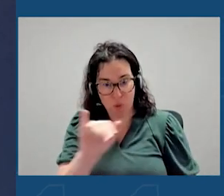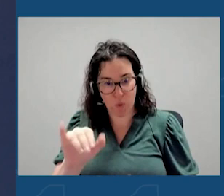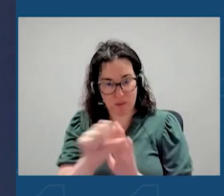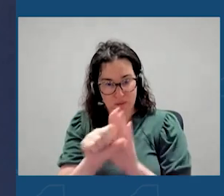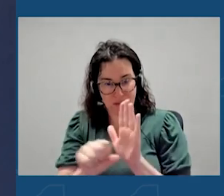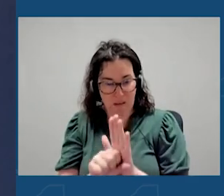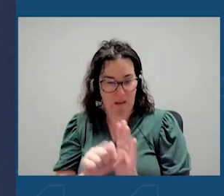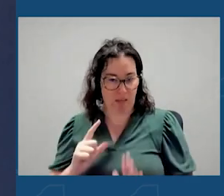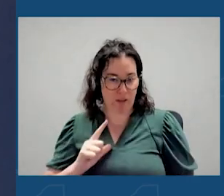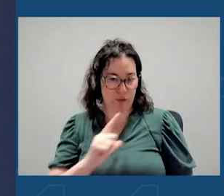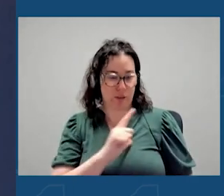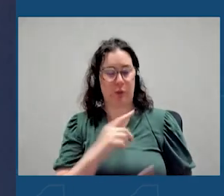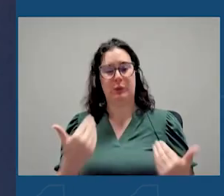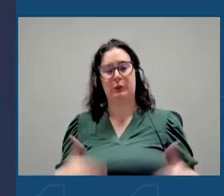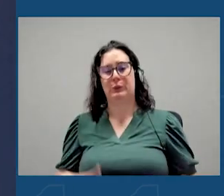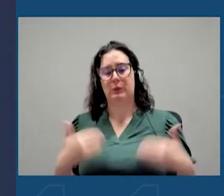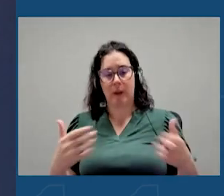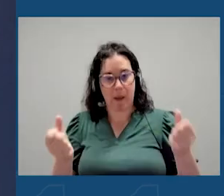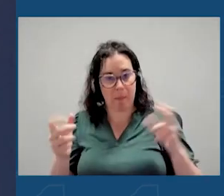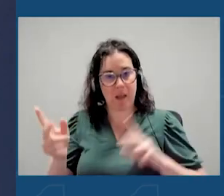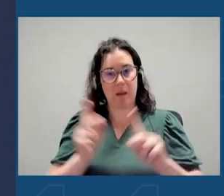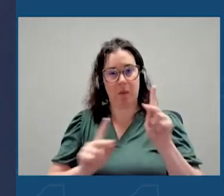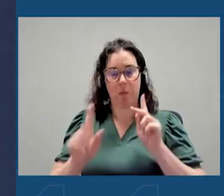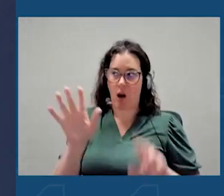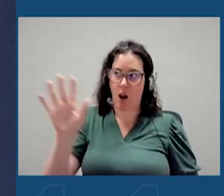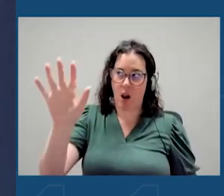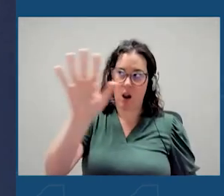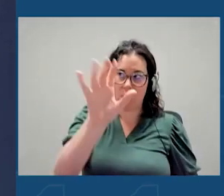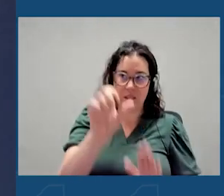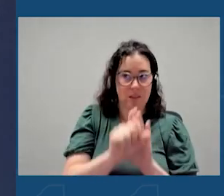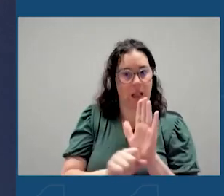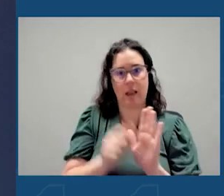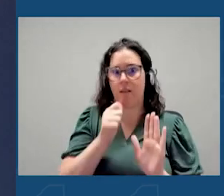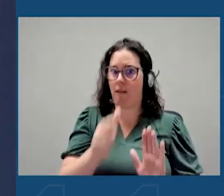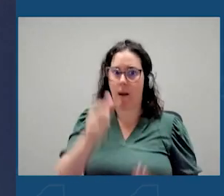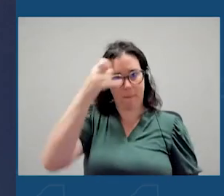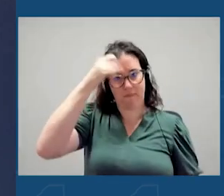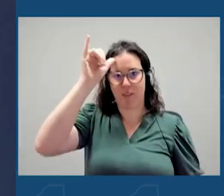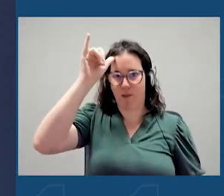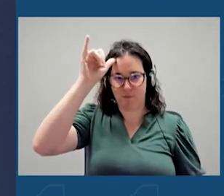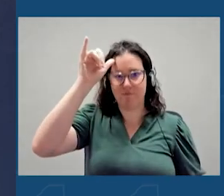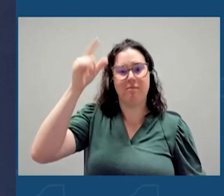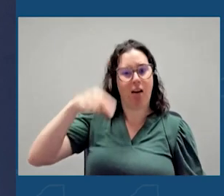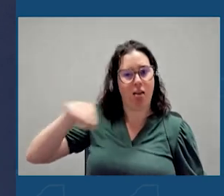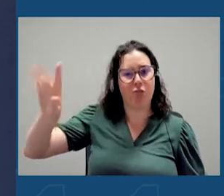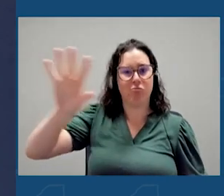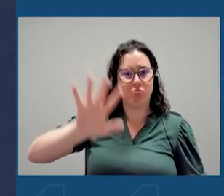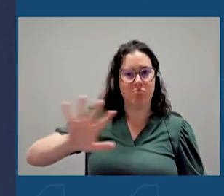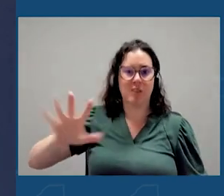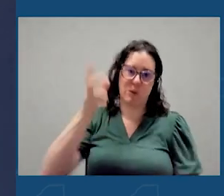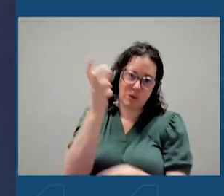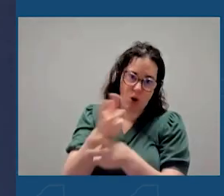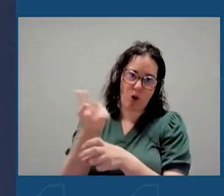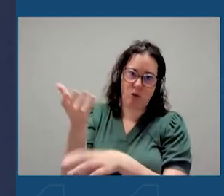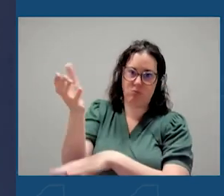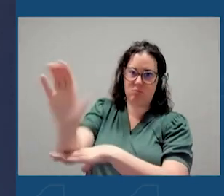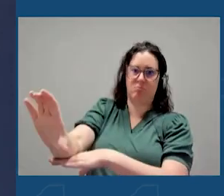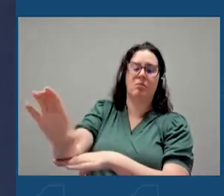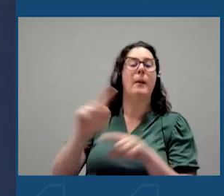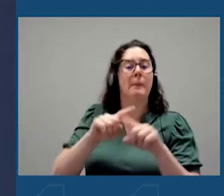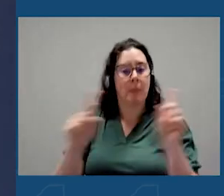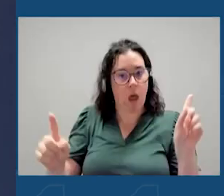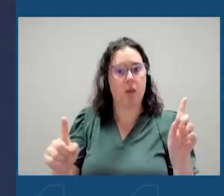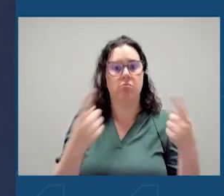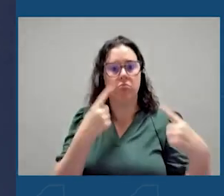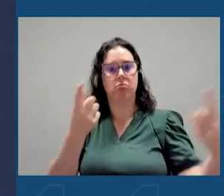which has a lot of people from parts of the state that are not Buffalo, it was hard. But we got it done. I want to thank